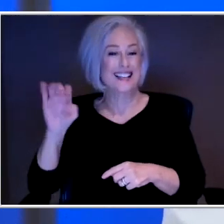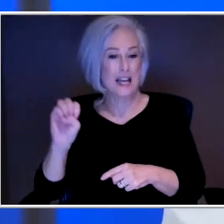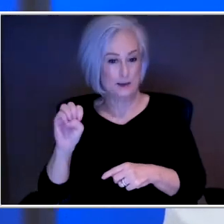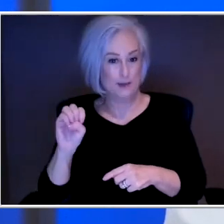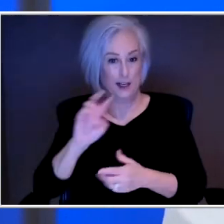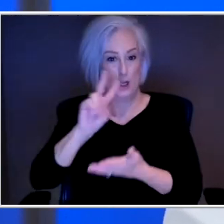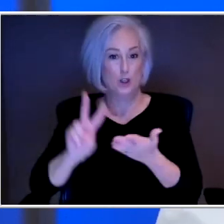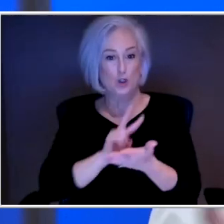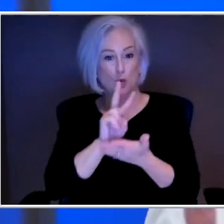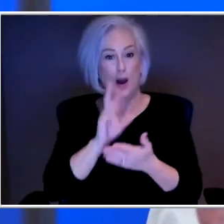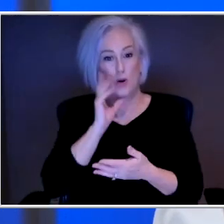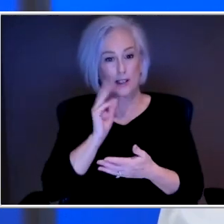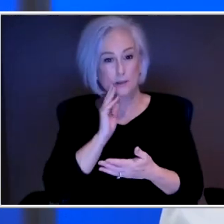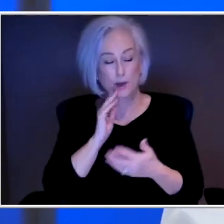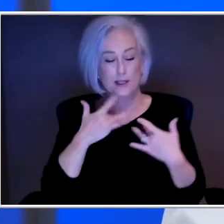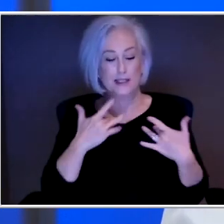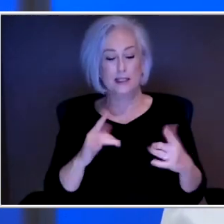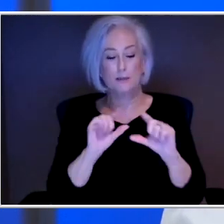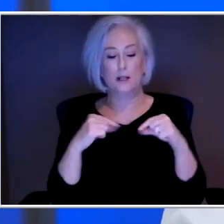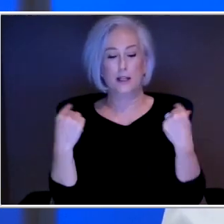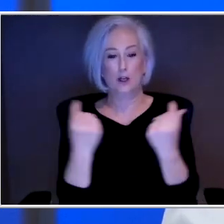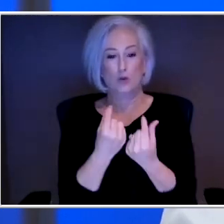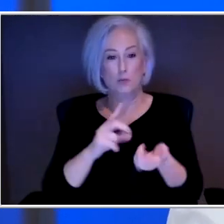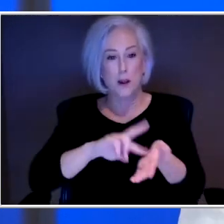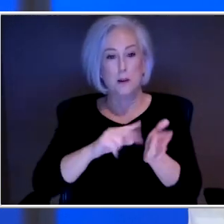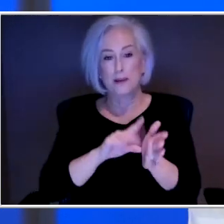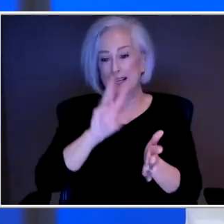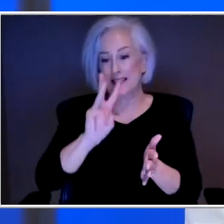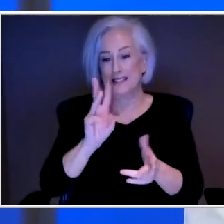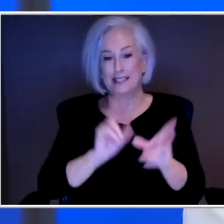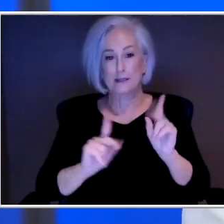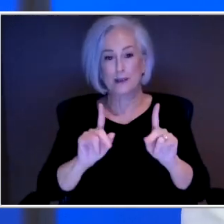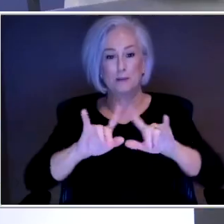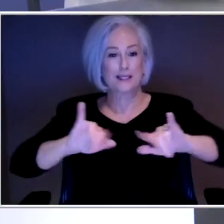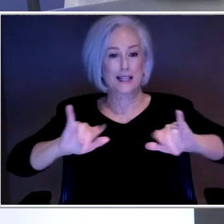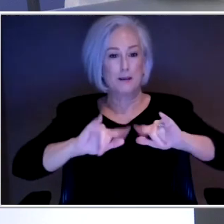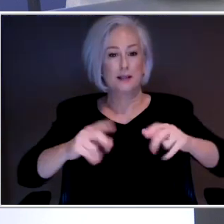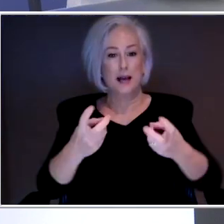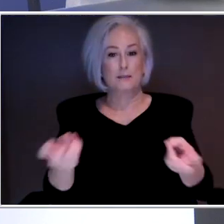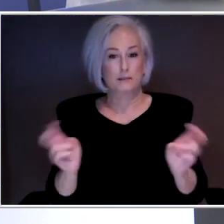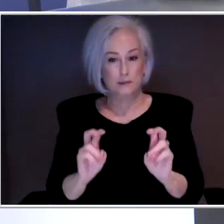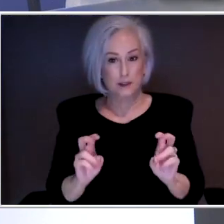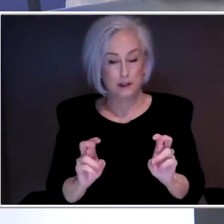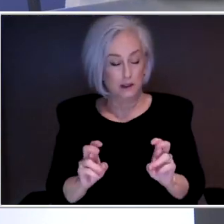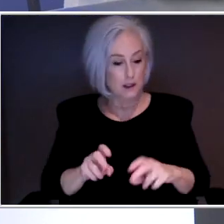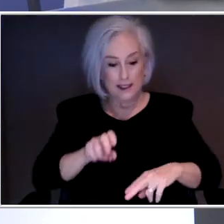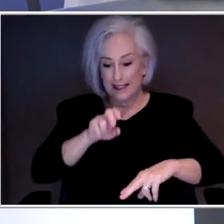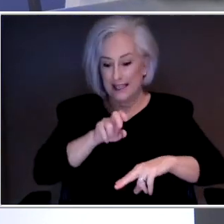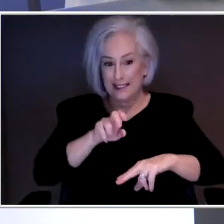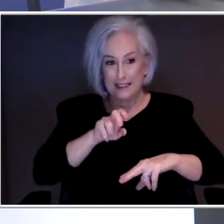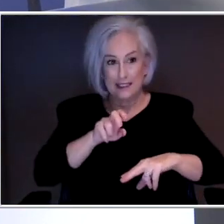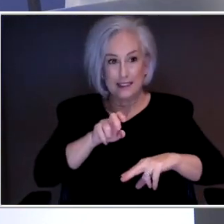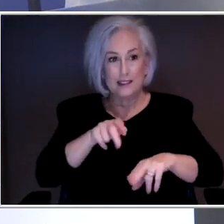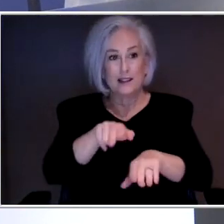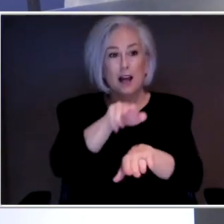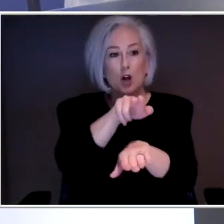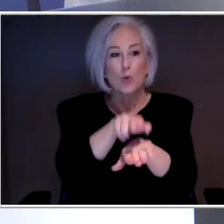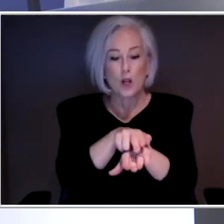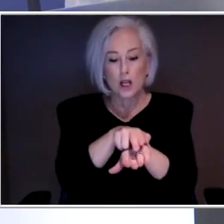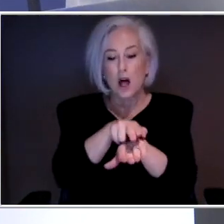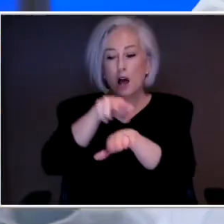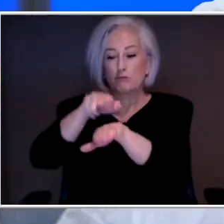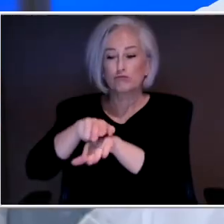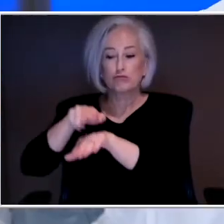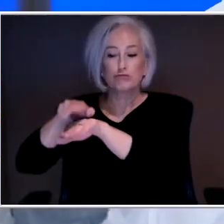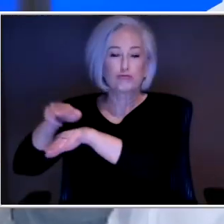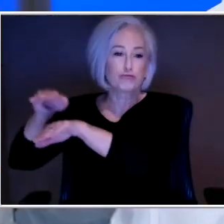do that in a group setting. So we'll treat up to 6 people simultaneously without. Are they sitting on chairs? Recliners. Recliners? Yeah, they're like hospital grade recliners,